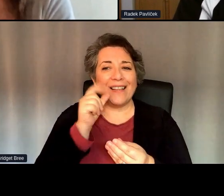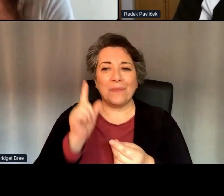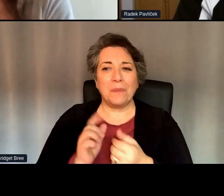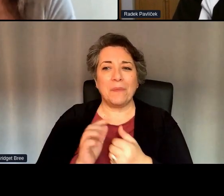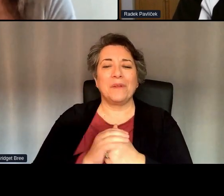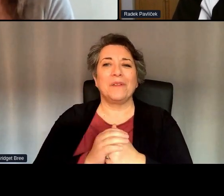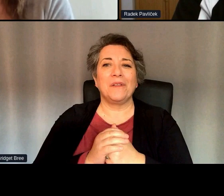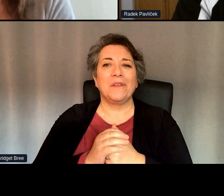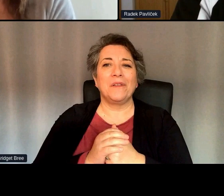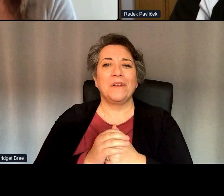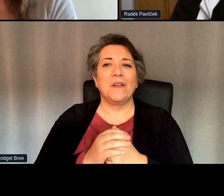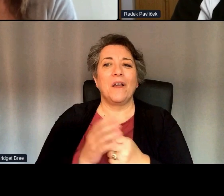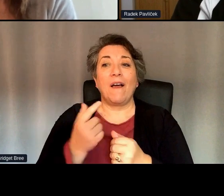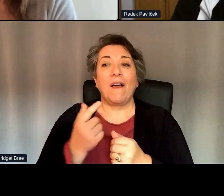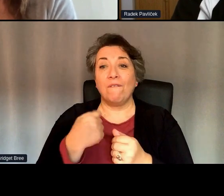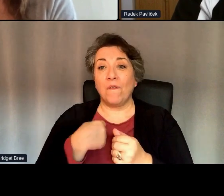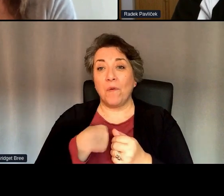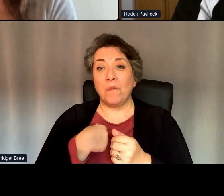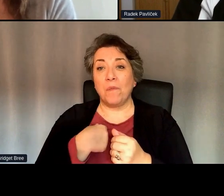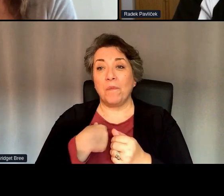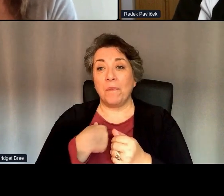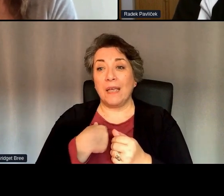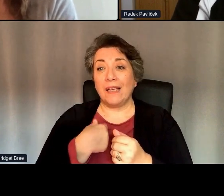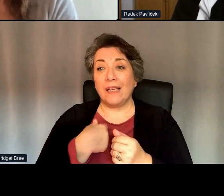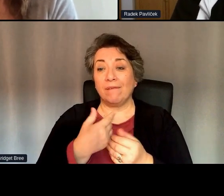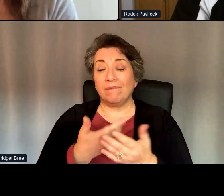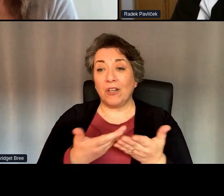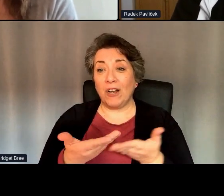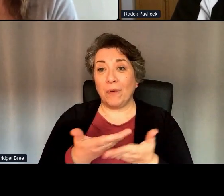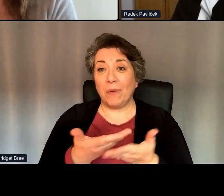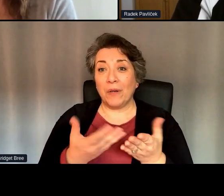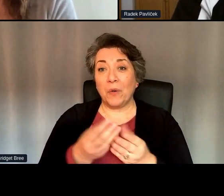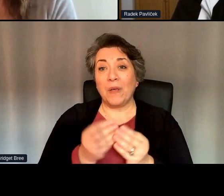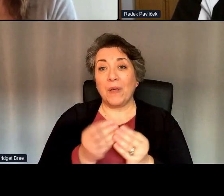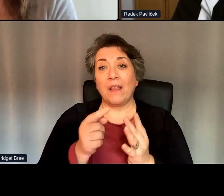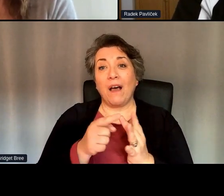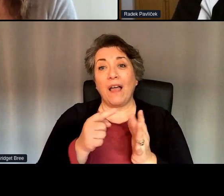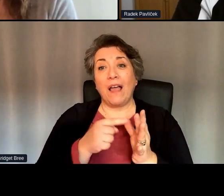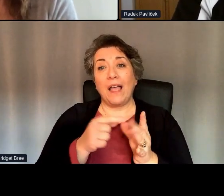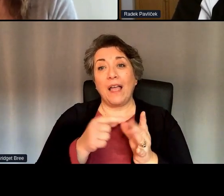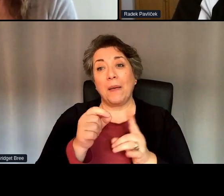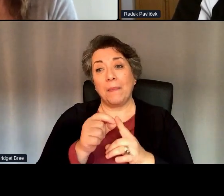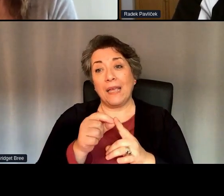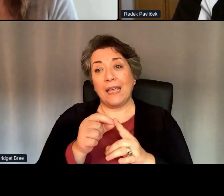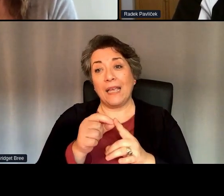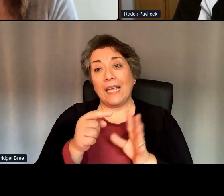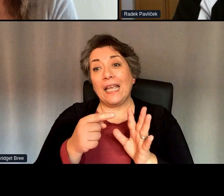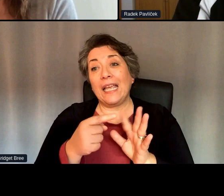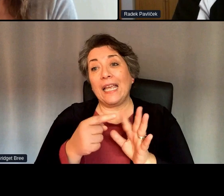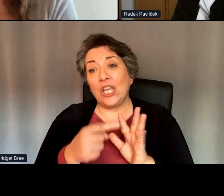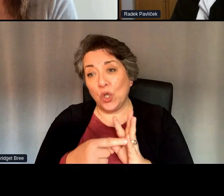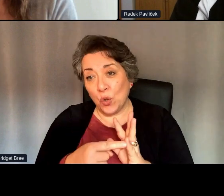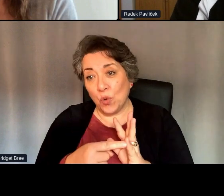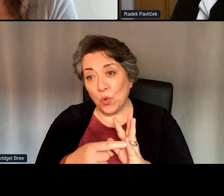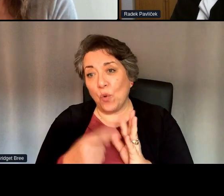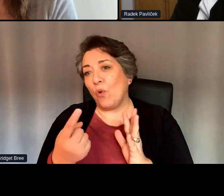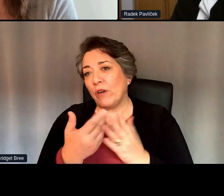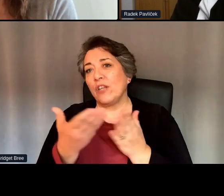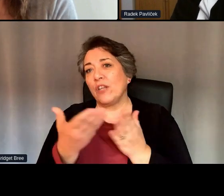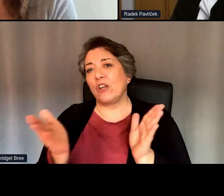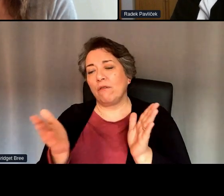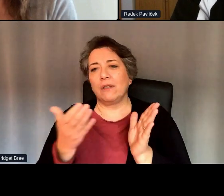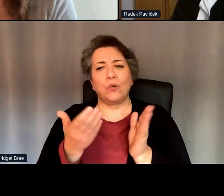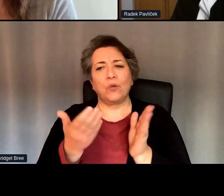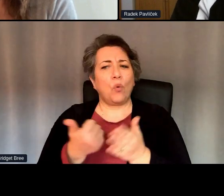me, collaborating with IAAP EU or IAAP in general is a pleasure.